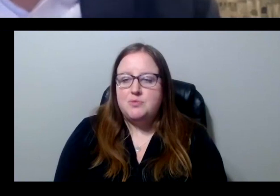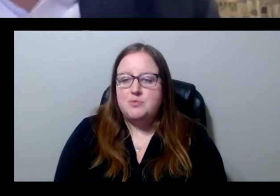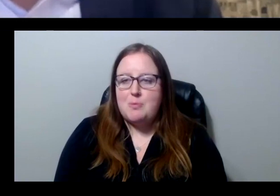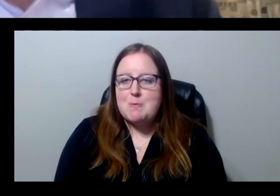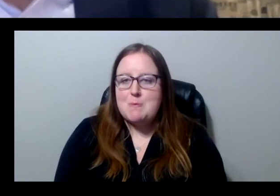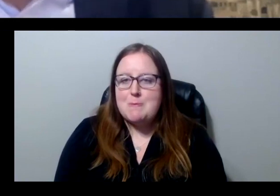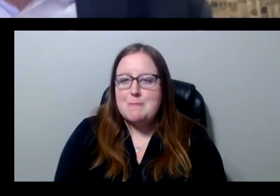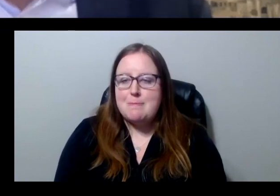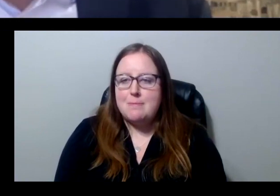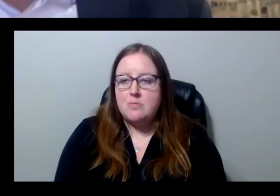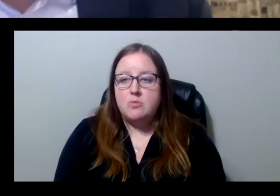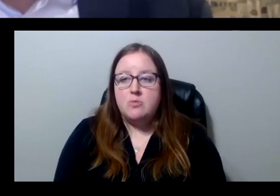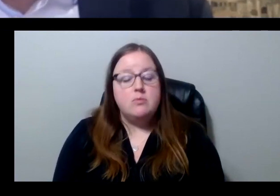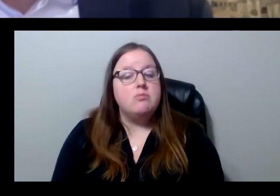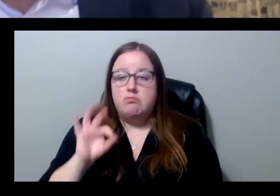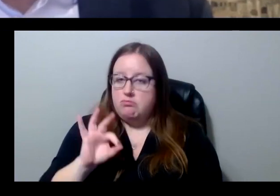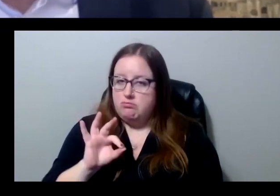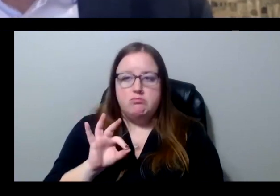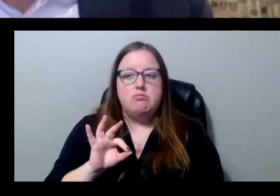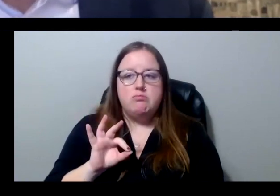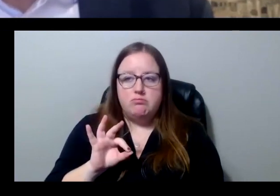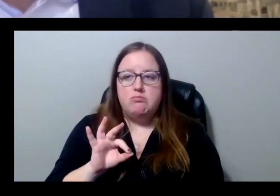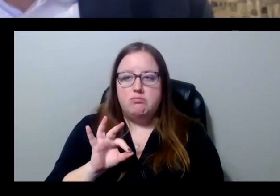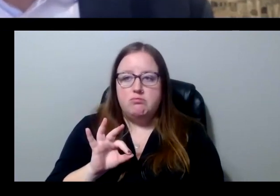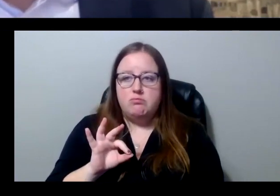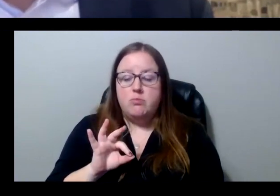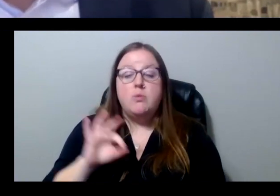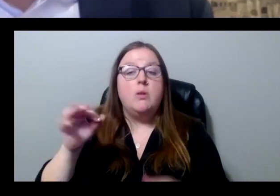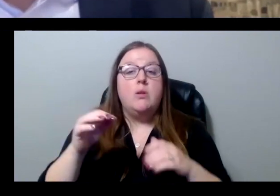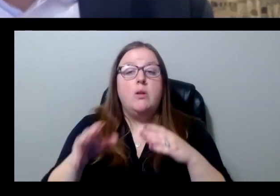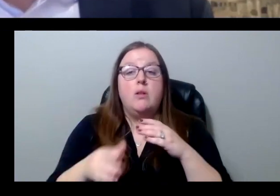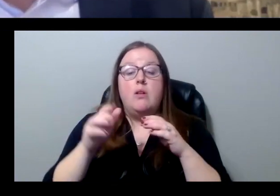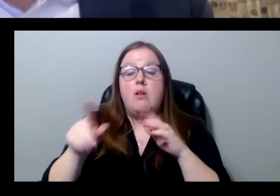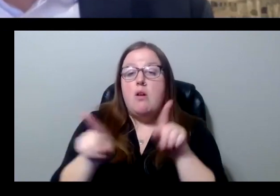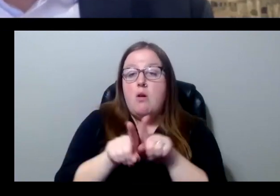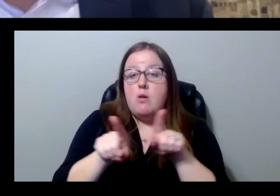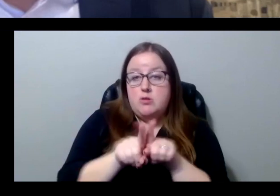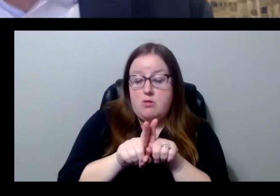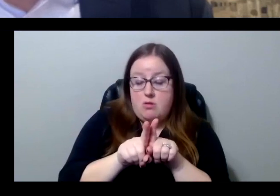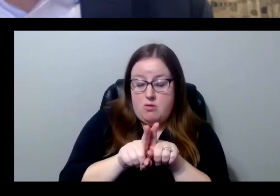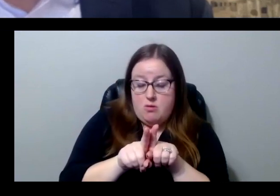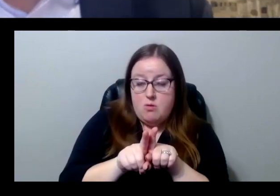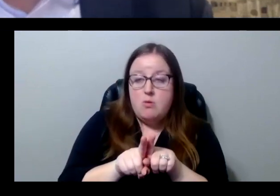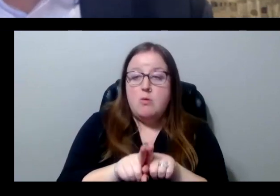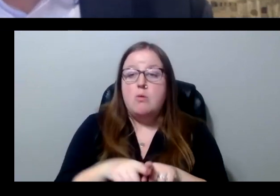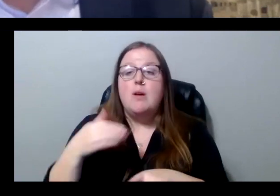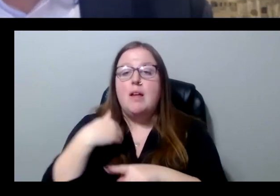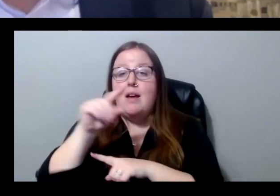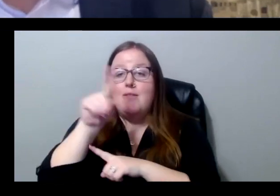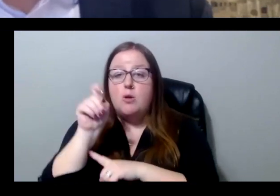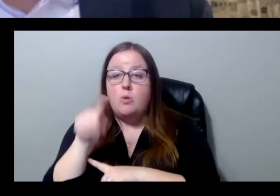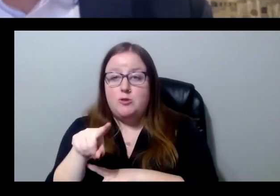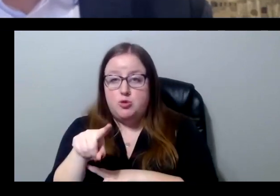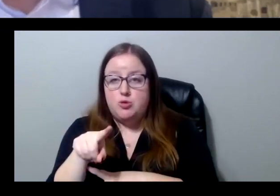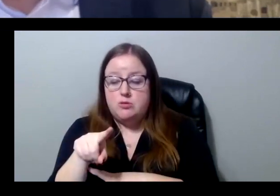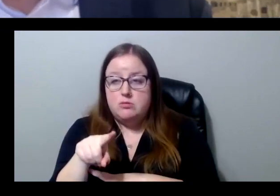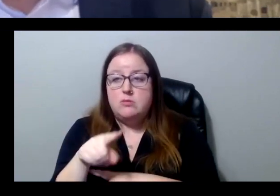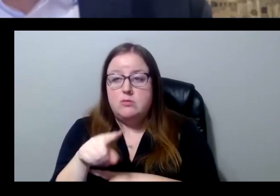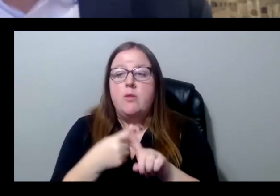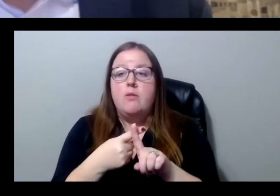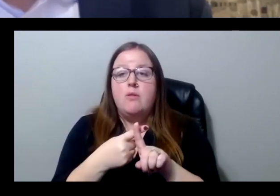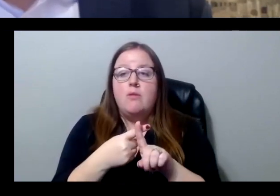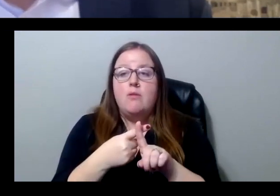book allowed me to talk about it, I think, and that is the resiliency of these folks, and almost the